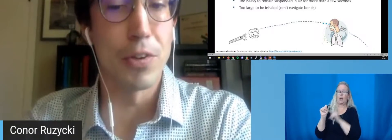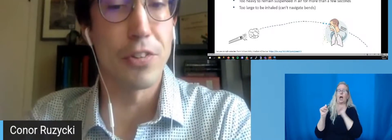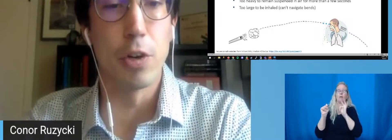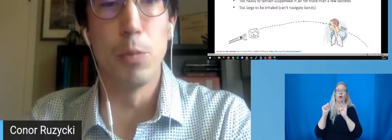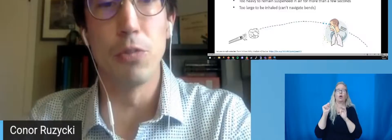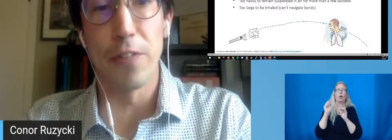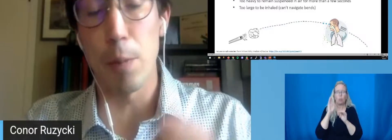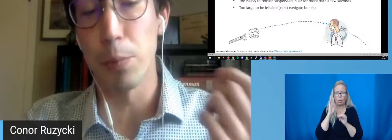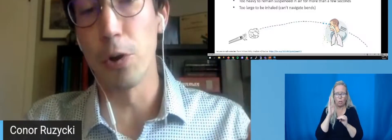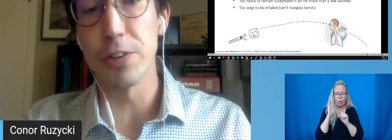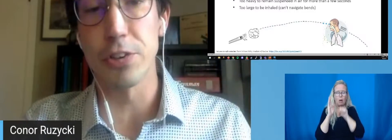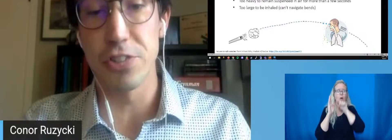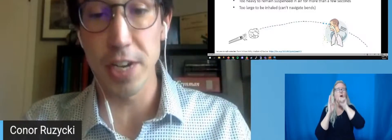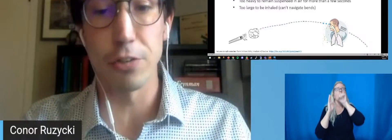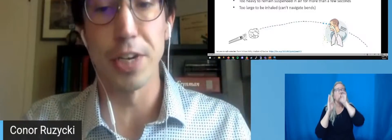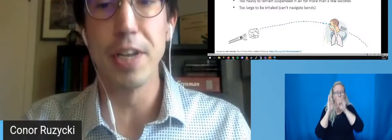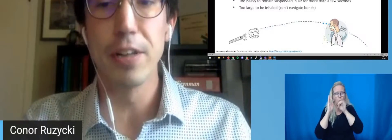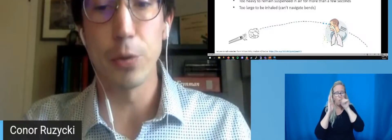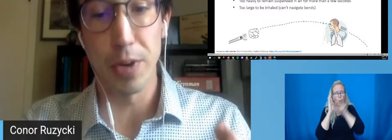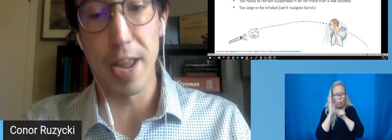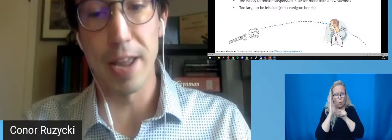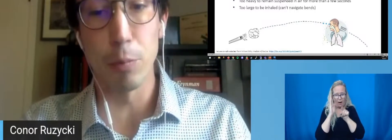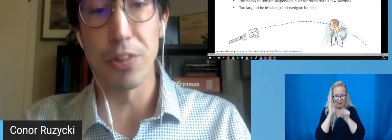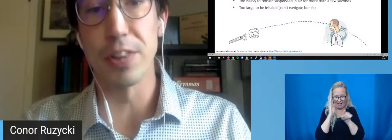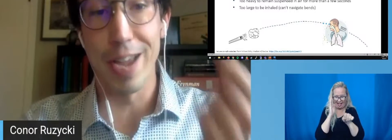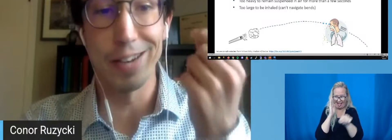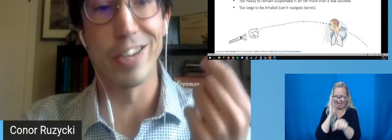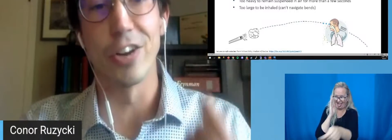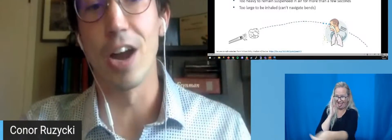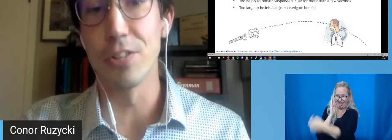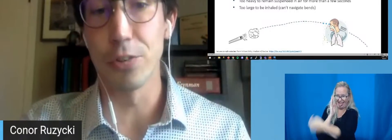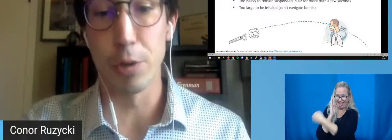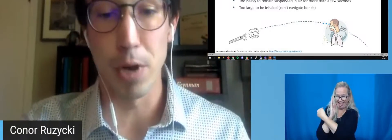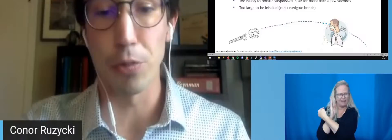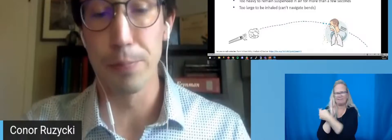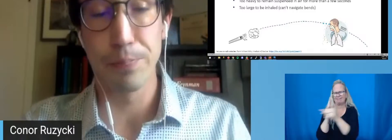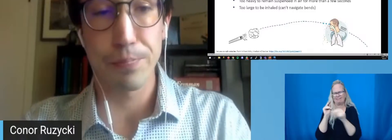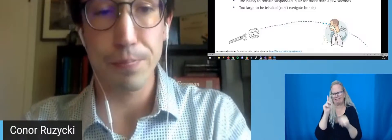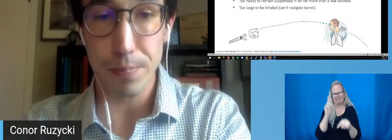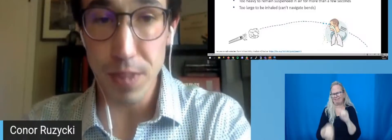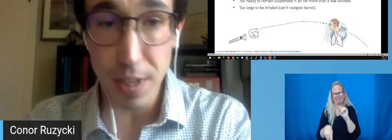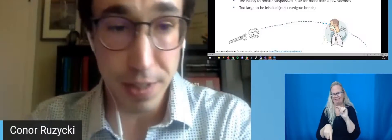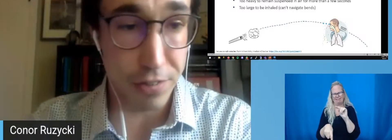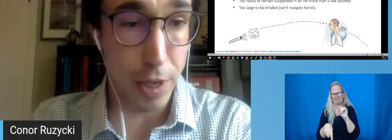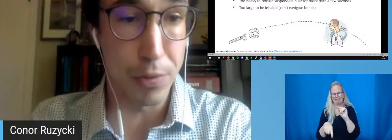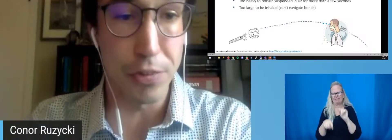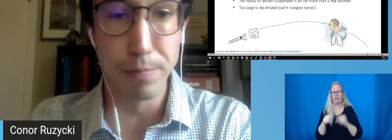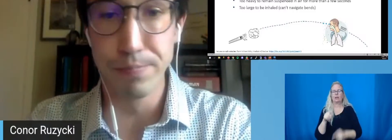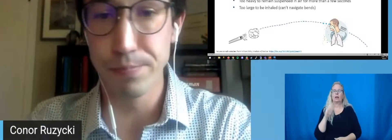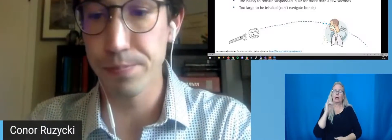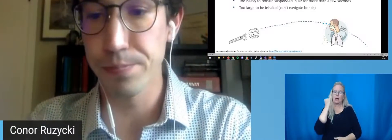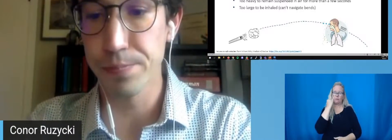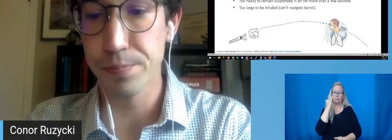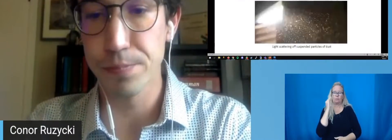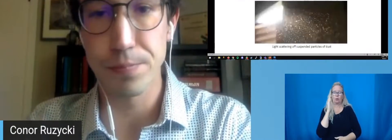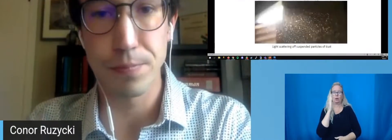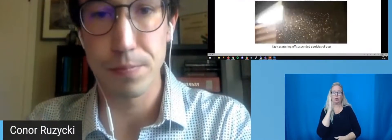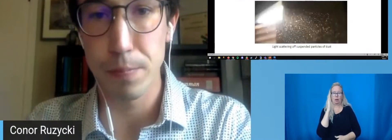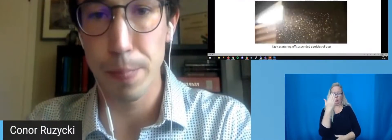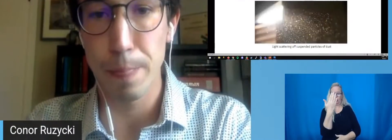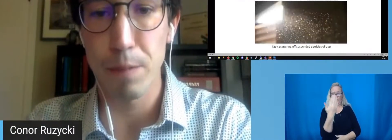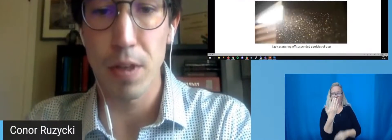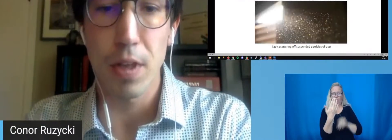a droplet is going to move on that perfect trajectory that would end up with it landing in your eyes or in your mouth. Next slide, please.